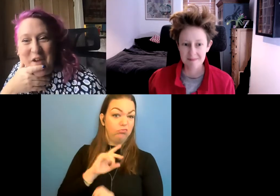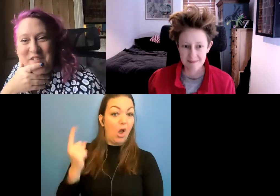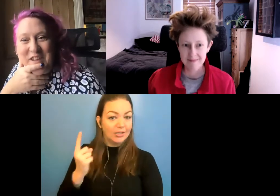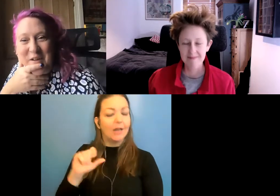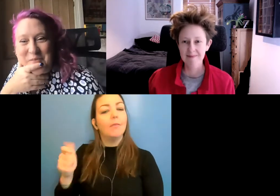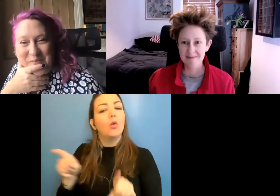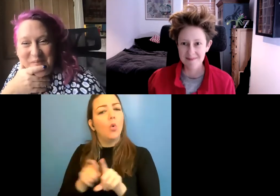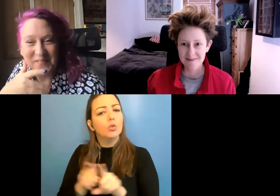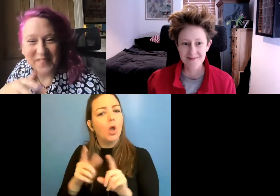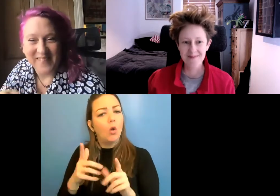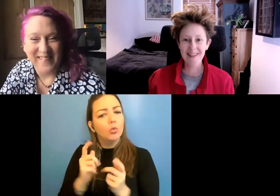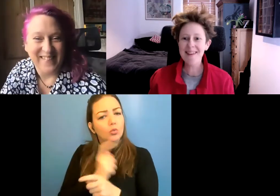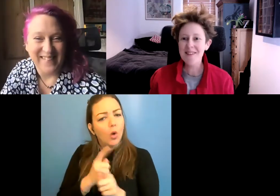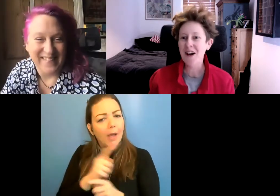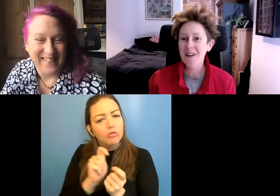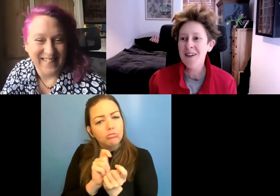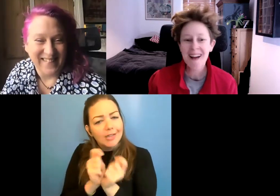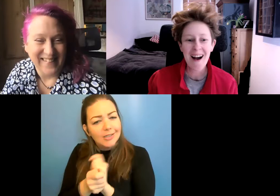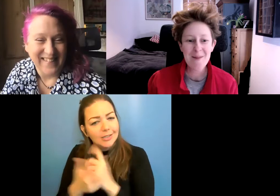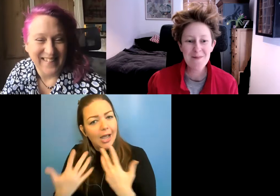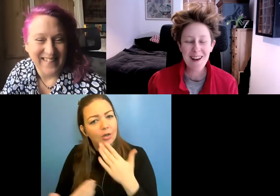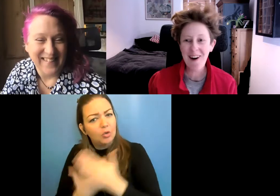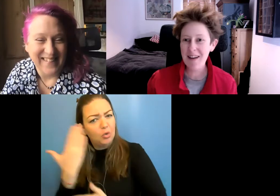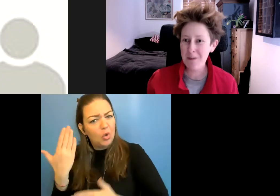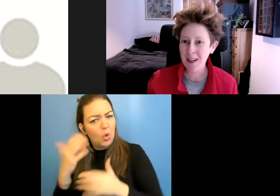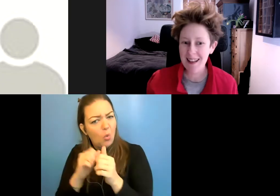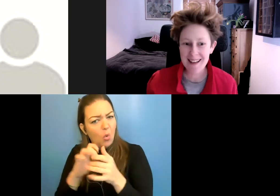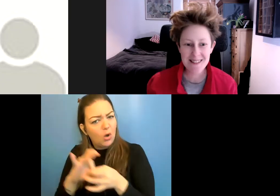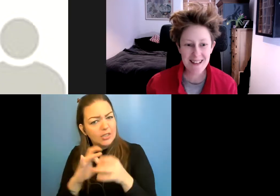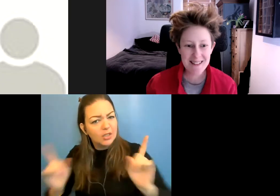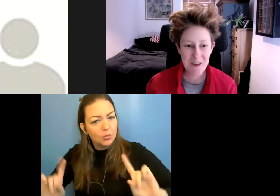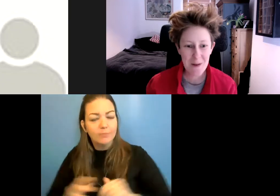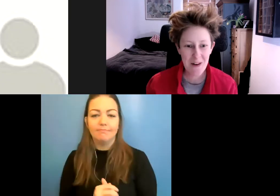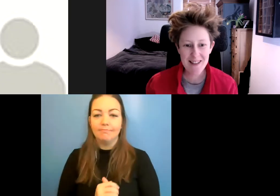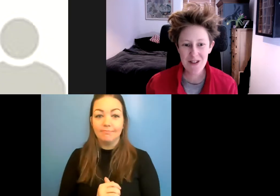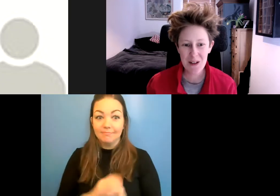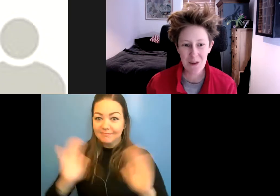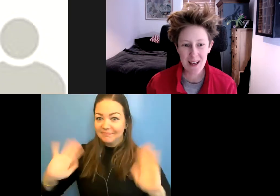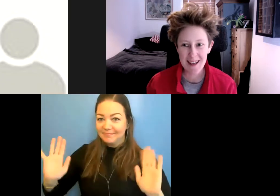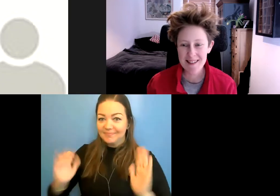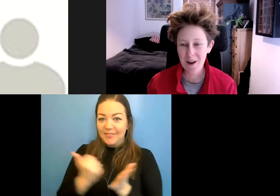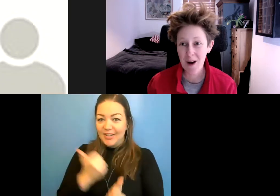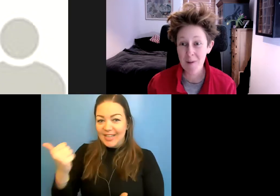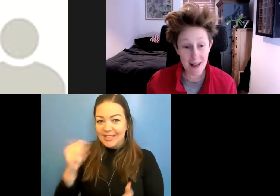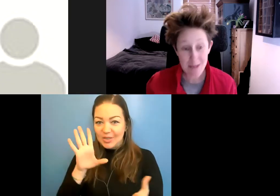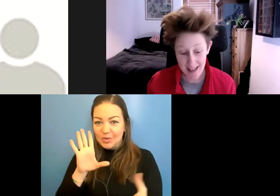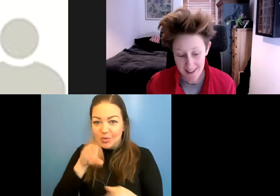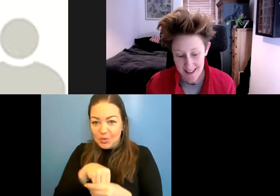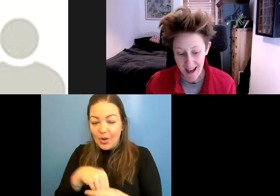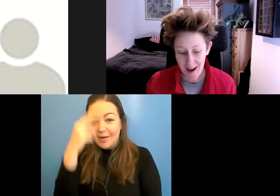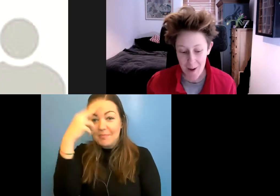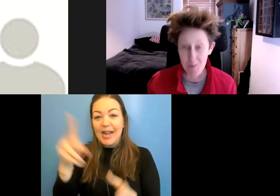organisation. Over to you. Thank you, Jo. Hi, everybody. It's super great to join you all here. So my name's